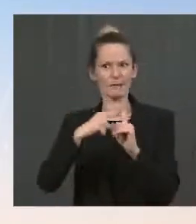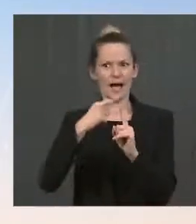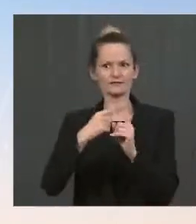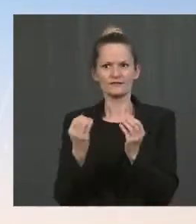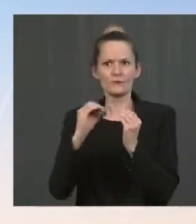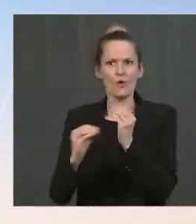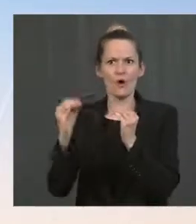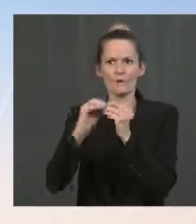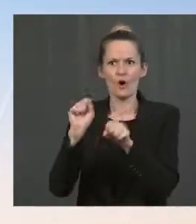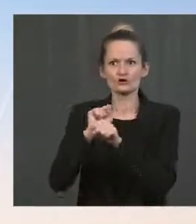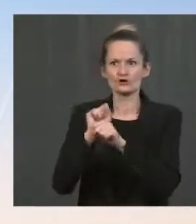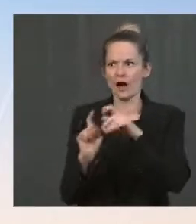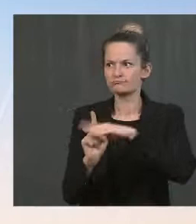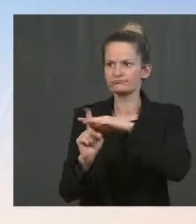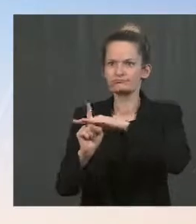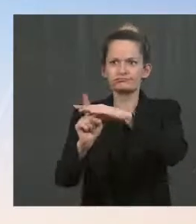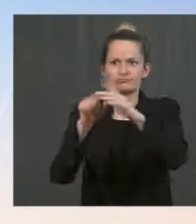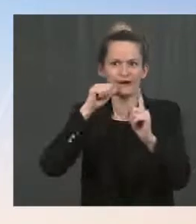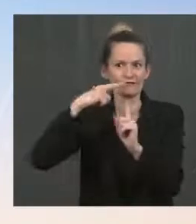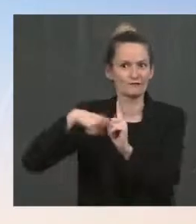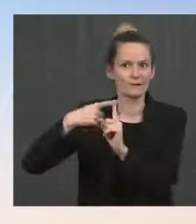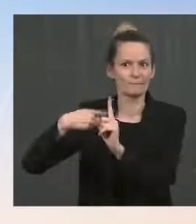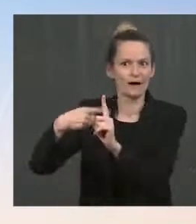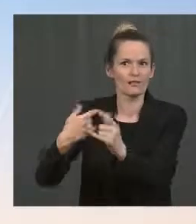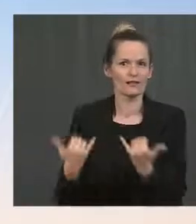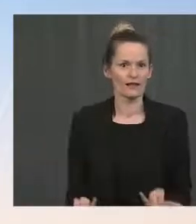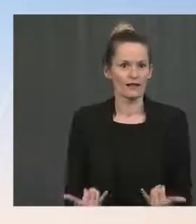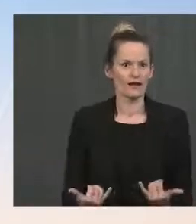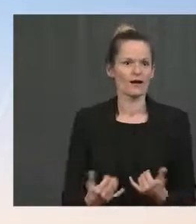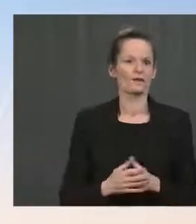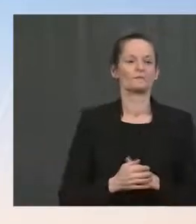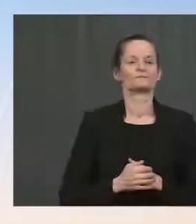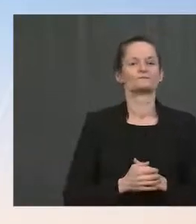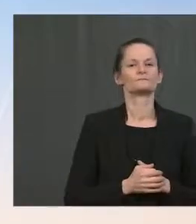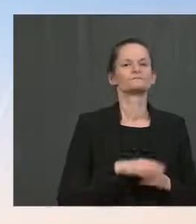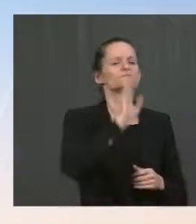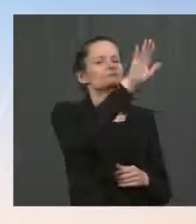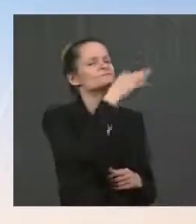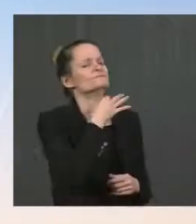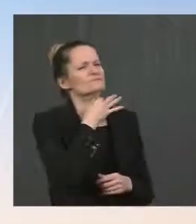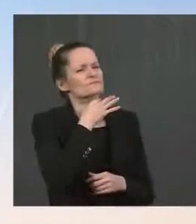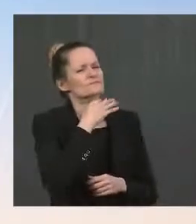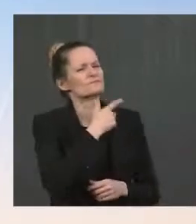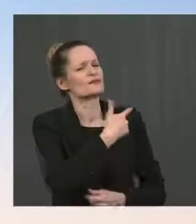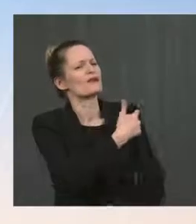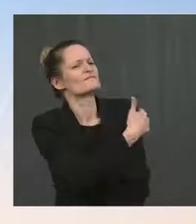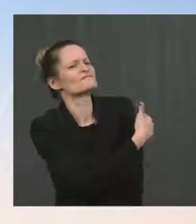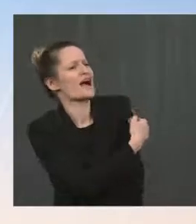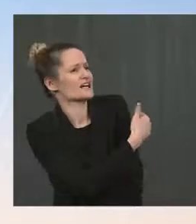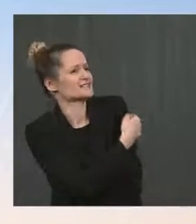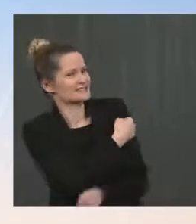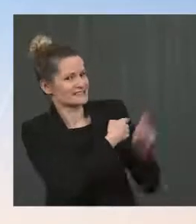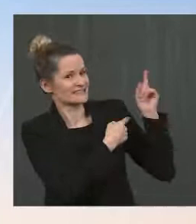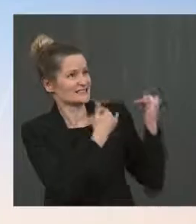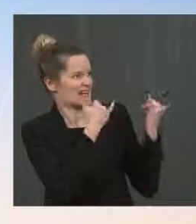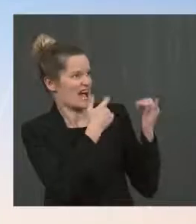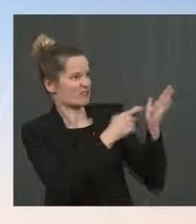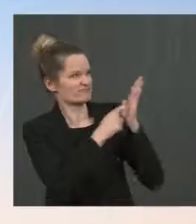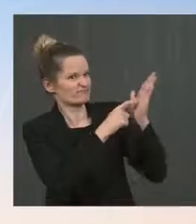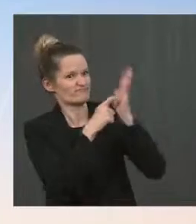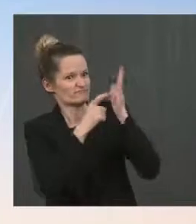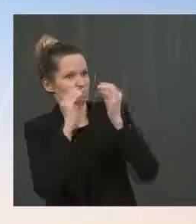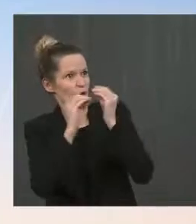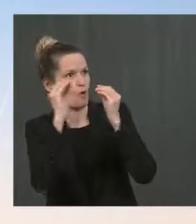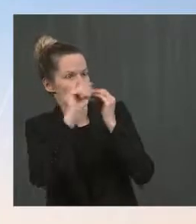uptick in vaccinations, mandates and requirements, I think are broadly popular when you look at polling around the country right now, mm-hmm. Given